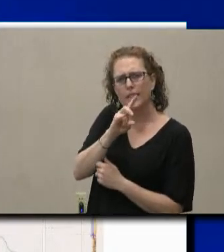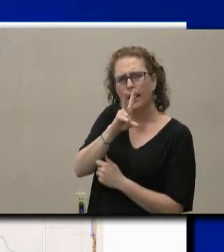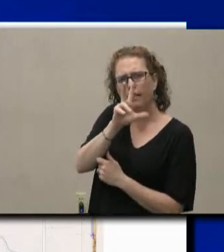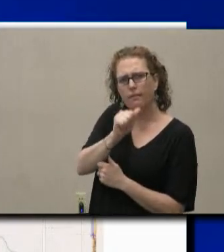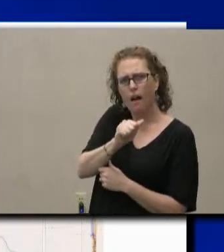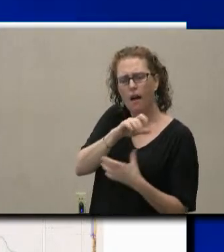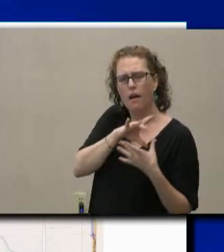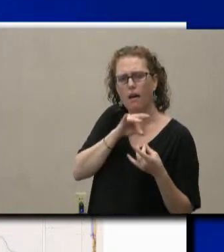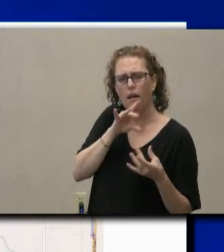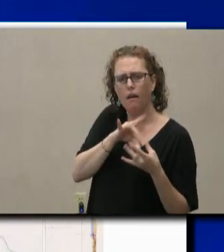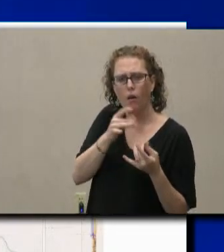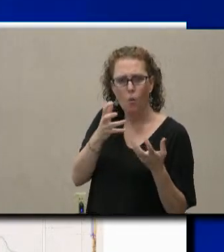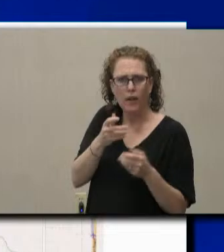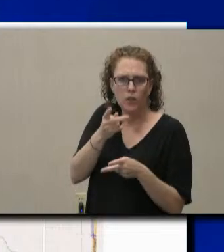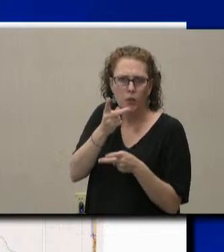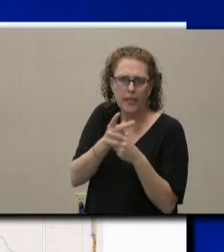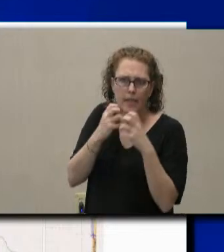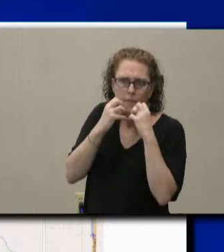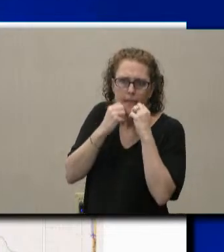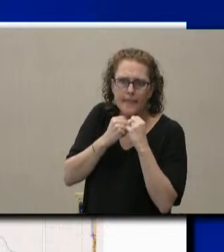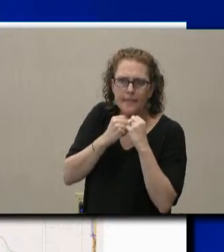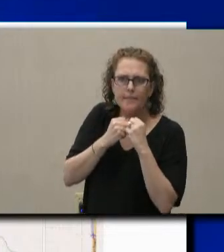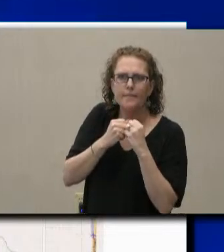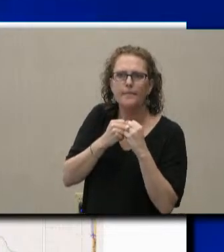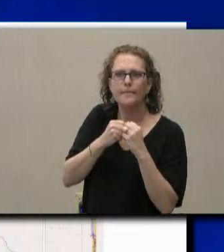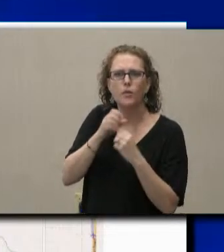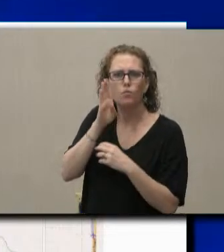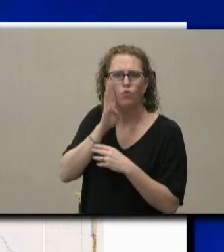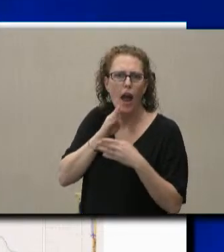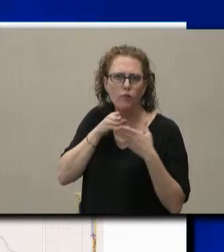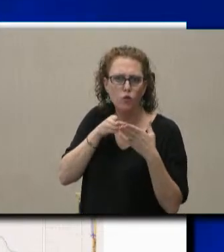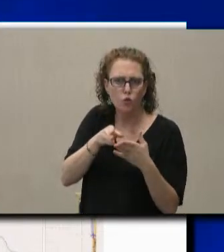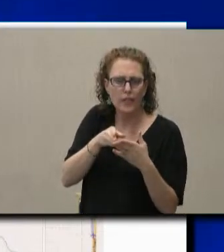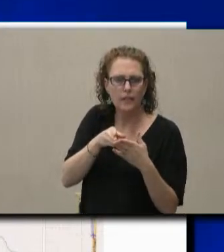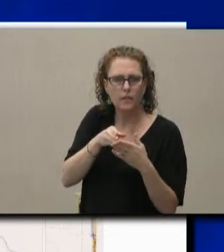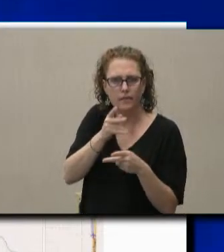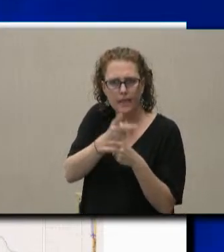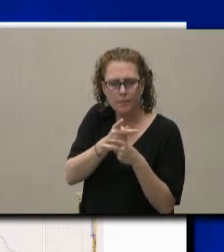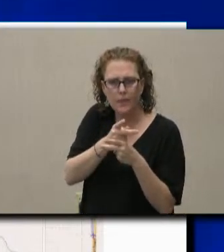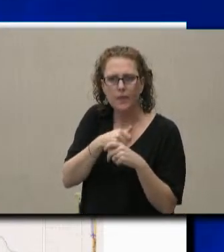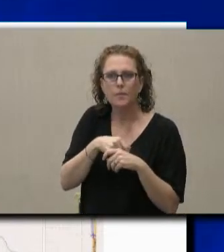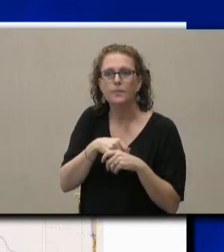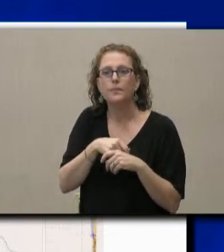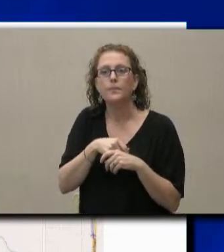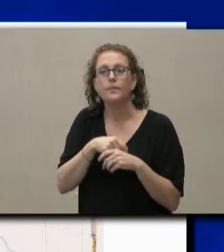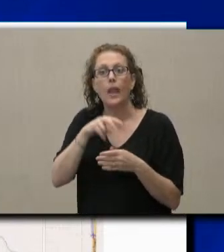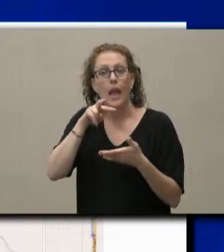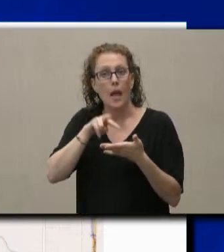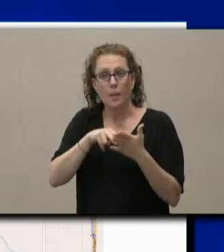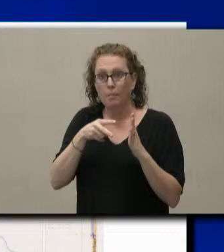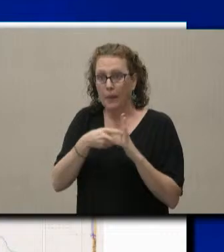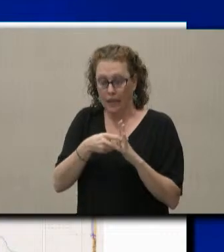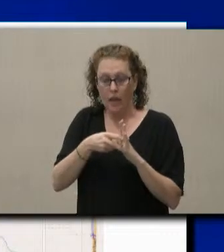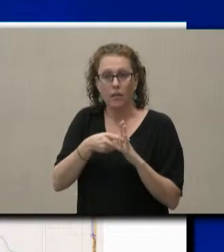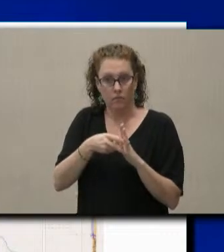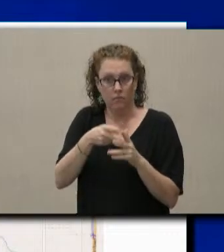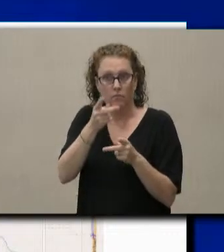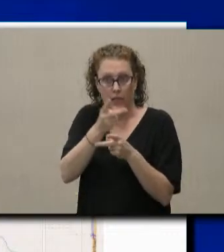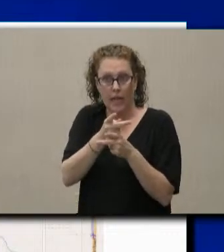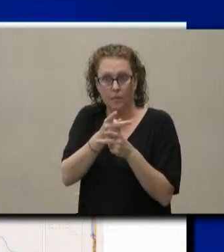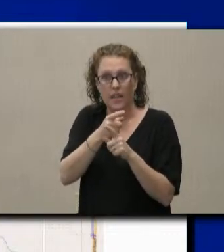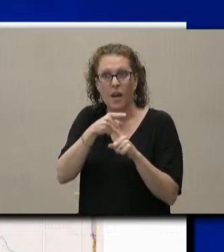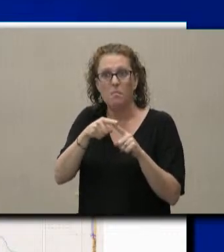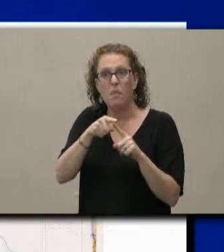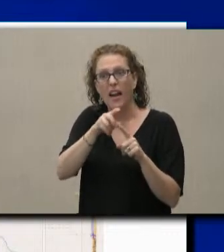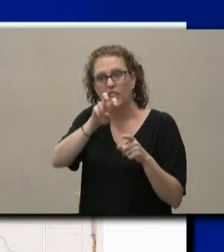preserve the Brown Street community of interest. It moves from District 1 to District 3, the commercial